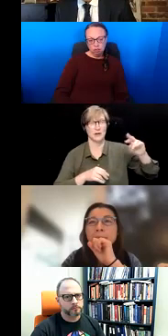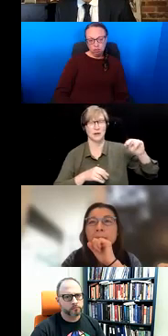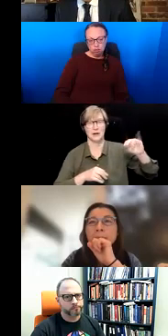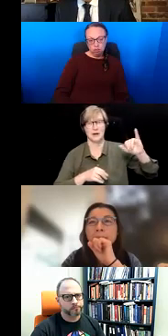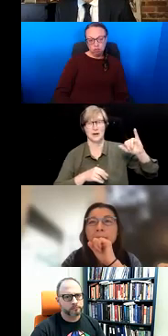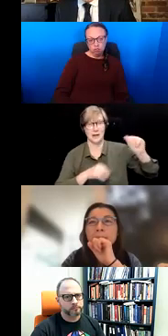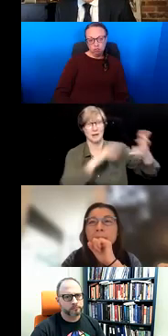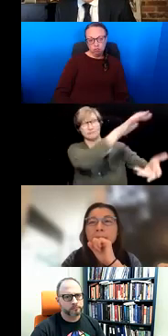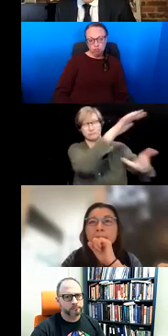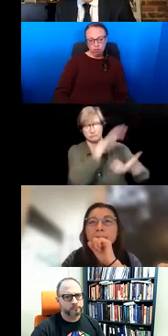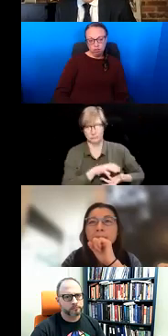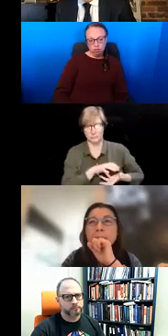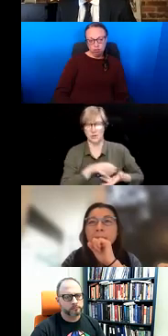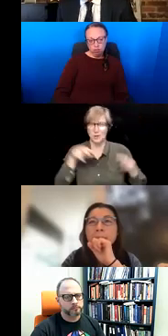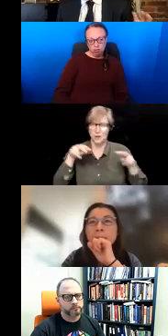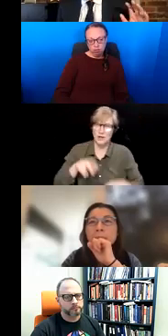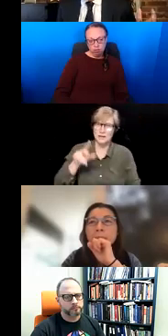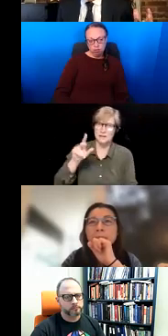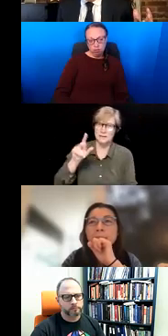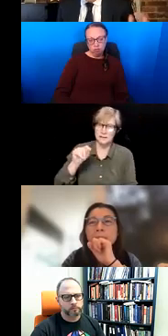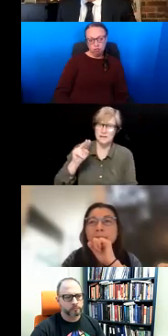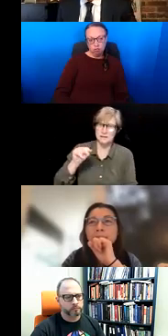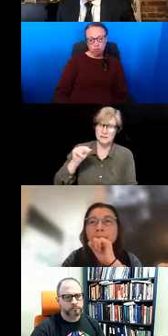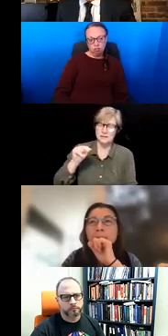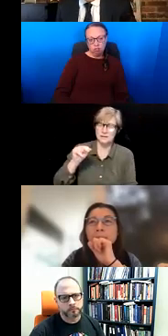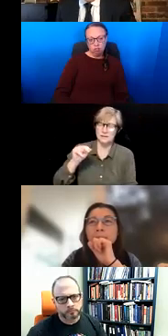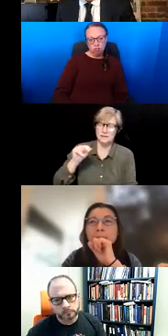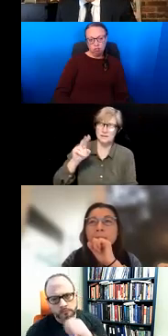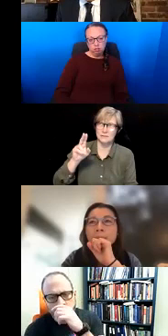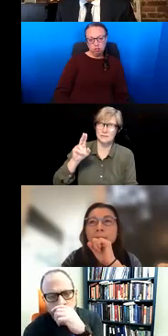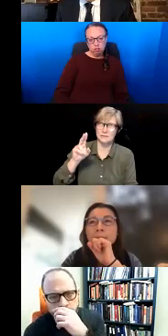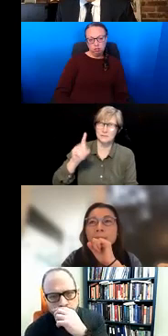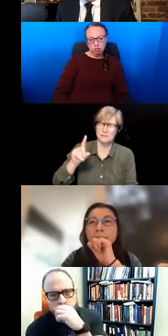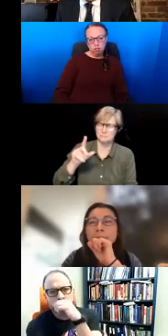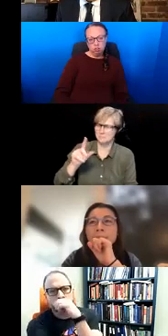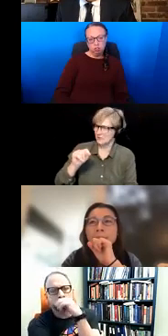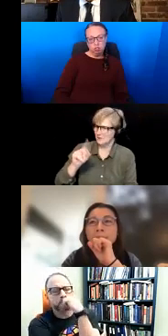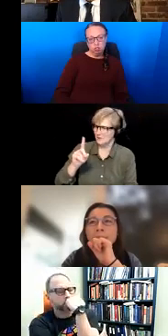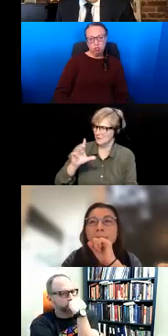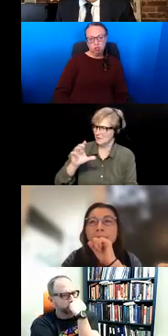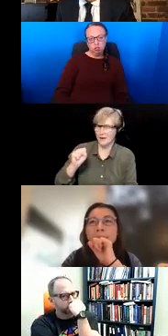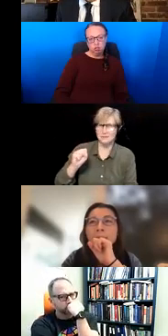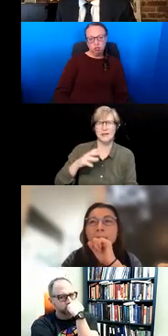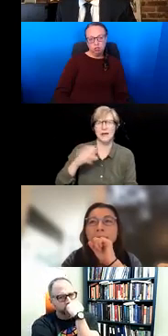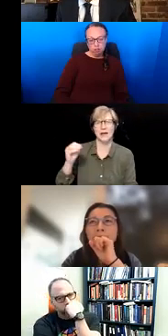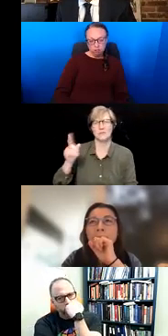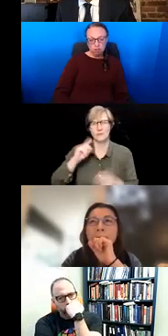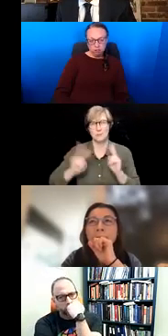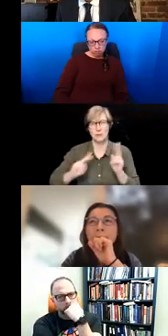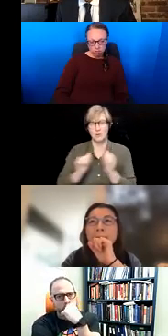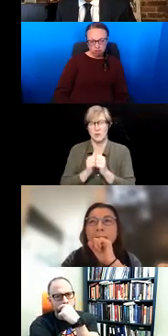at the use of tDCS and high definition tDCS in persons with primary progressive